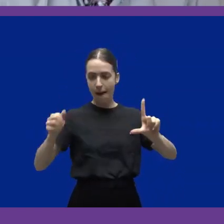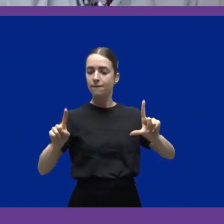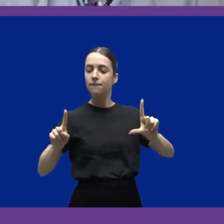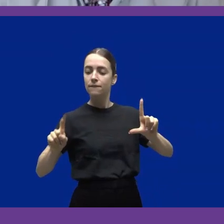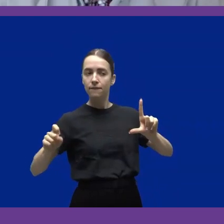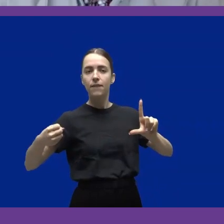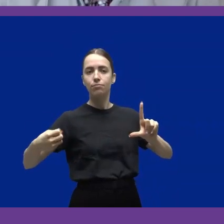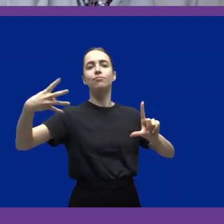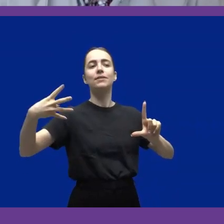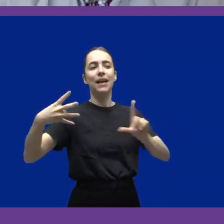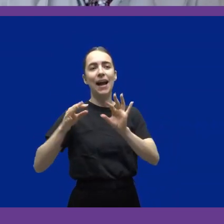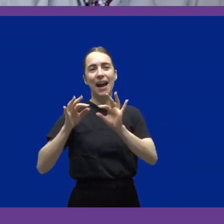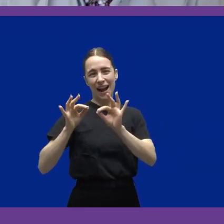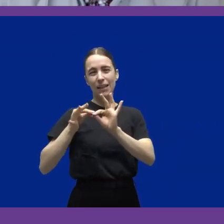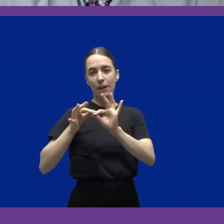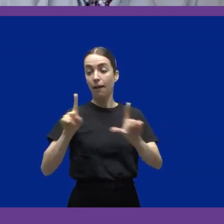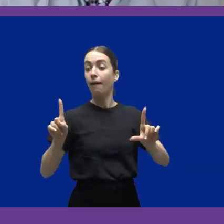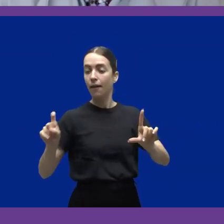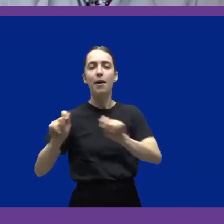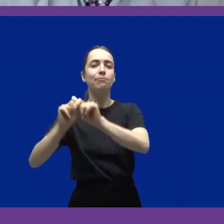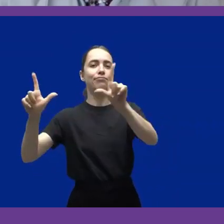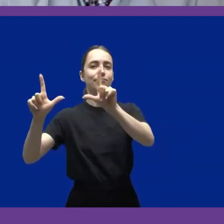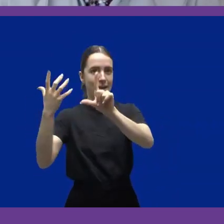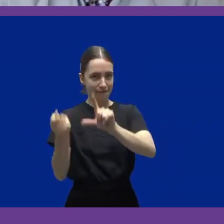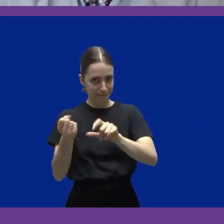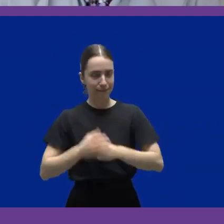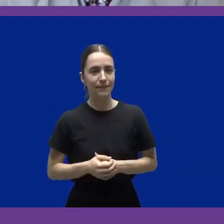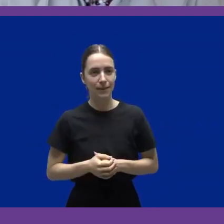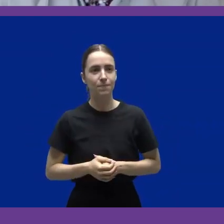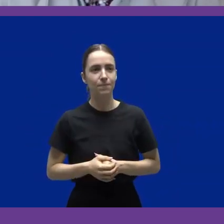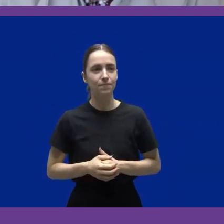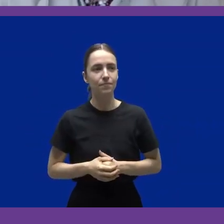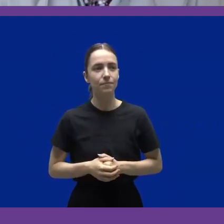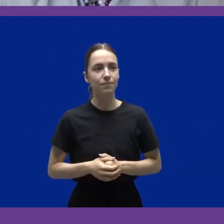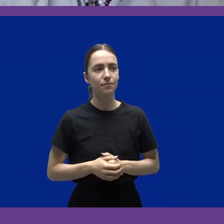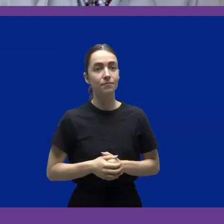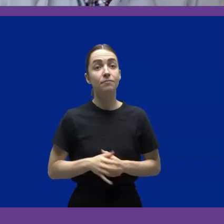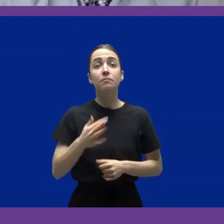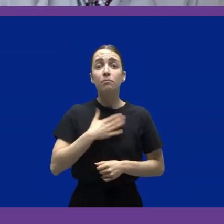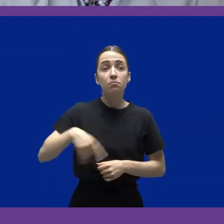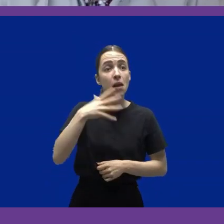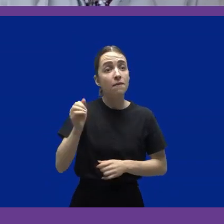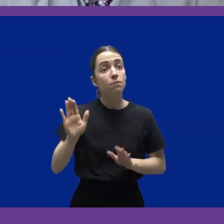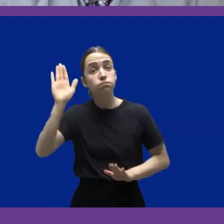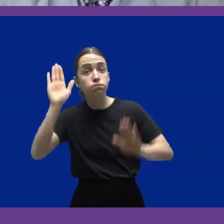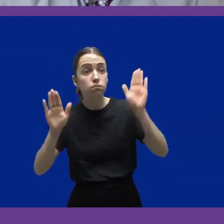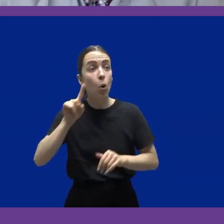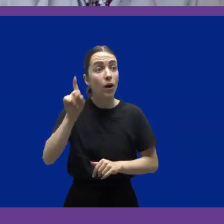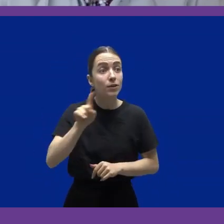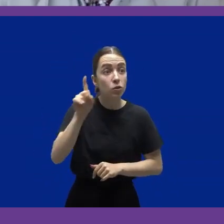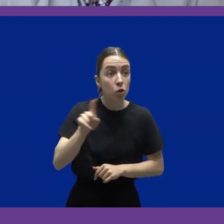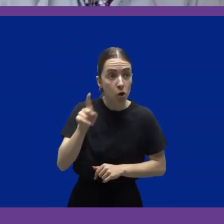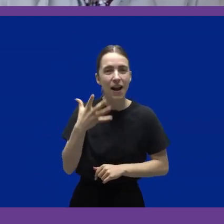To ask questions, you can use the Q&A functionality. We will collect the